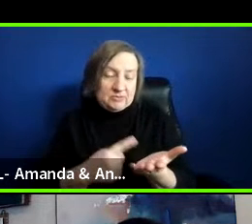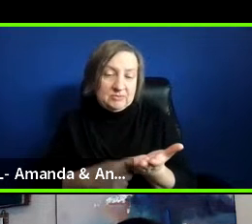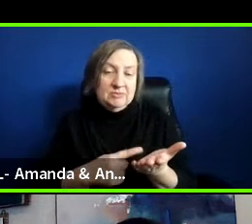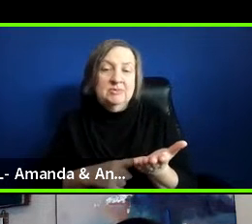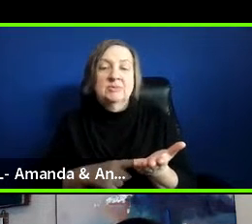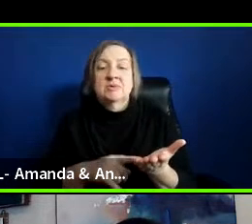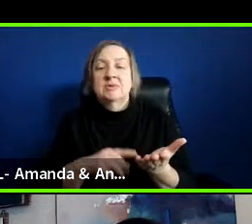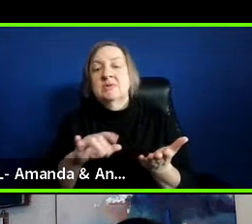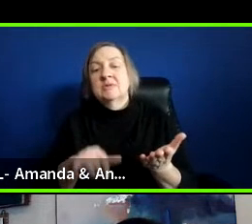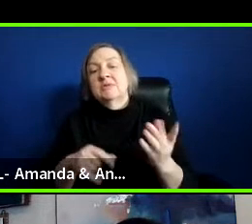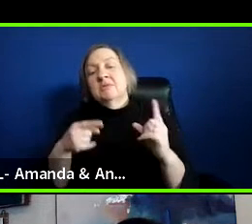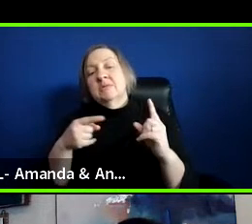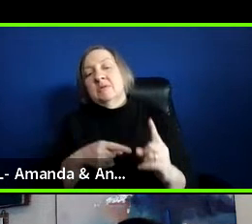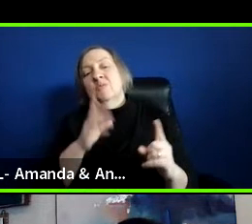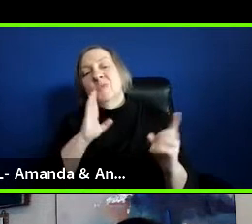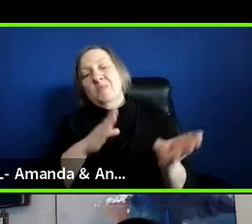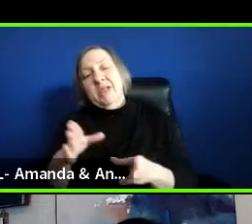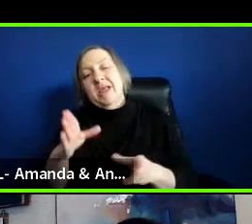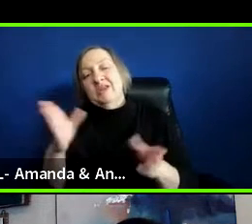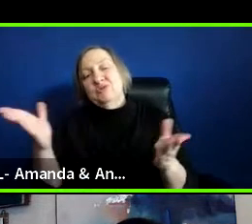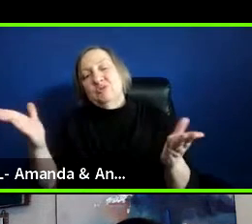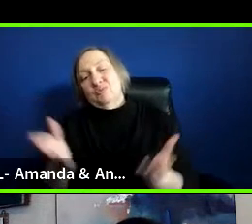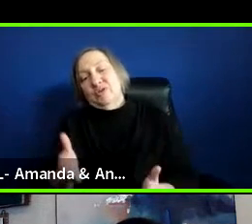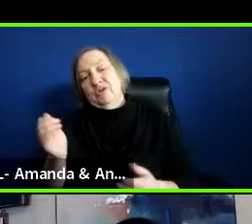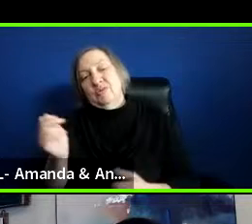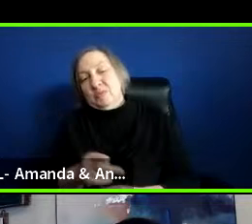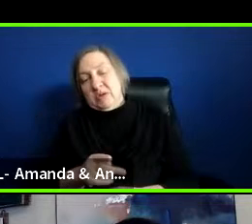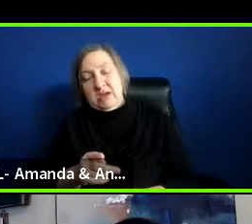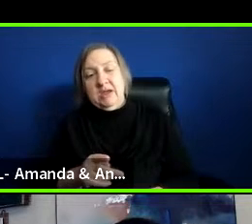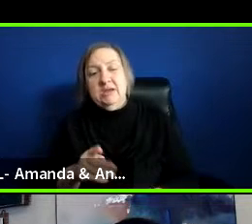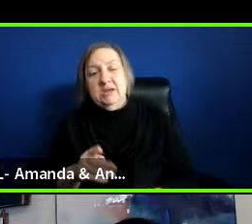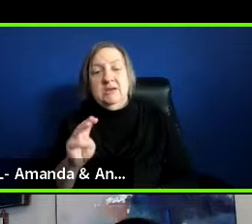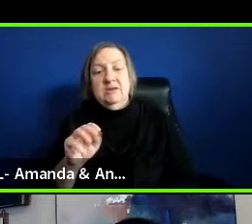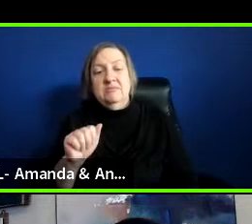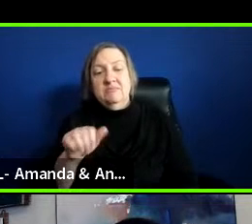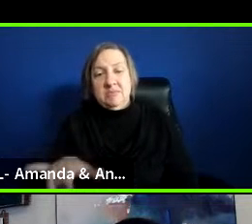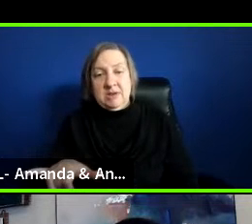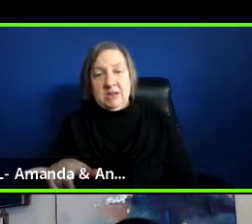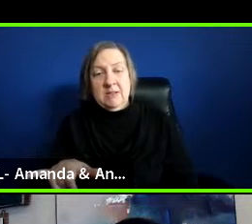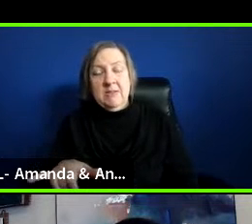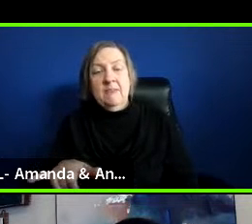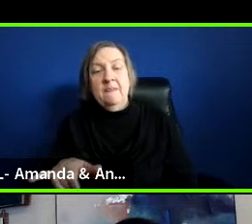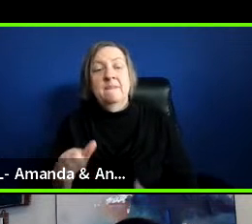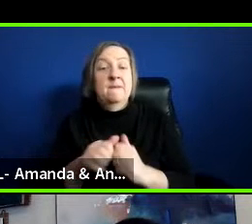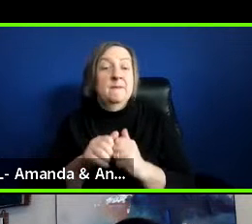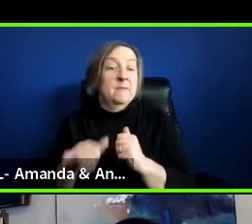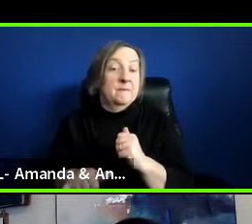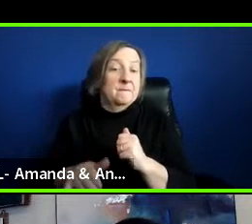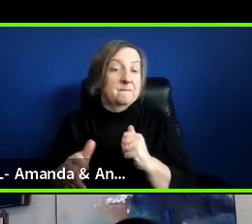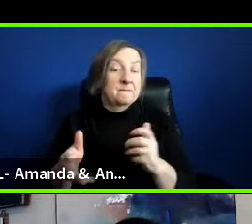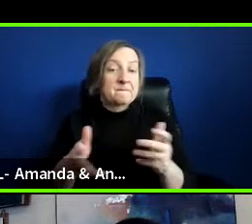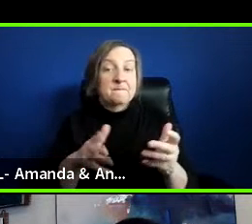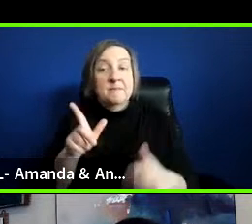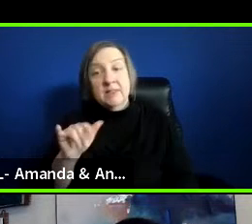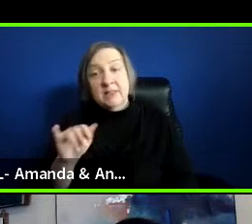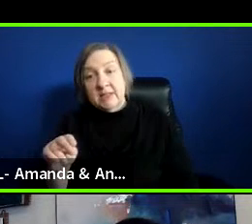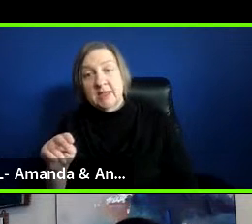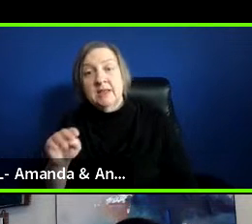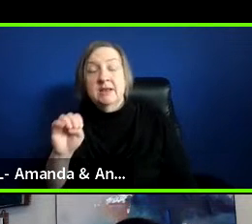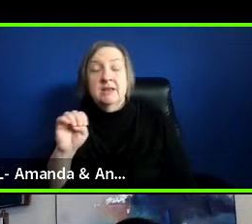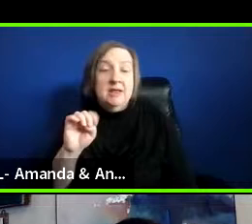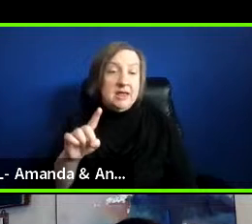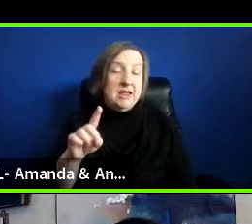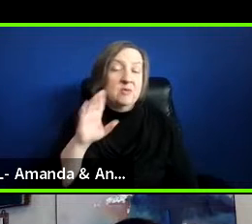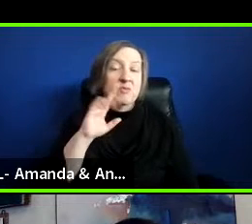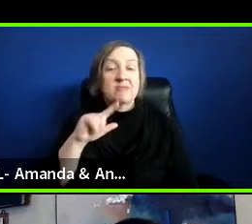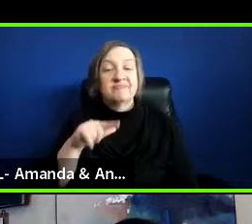vein, we'll plan to bring you all back in May. So with that, Lynn and Ed, we'll